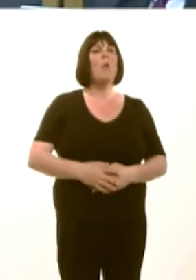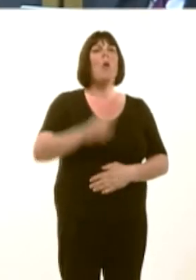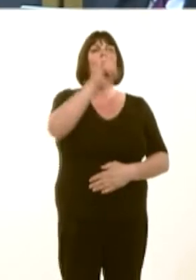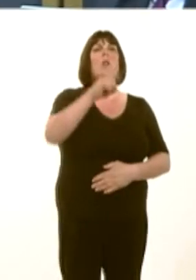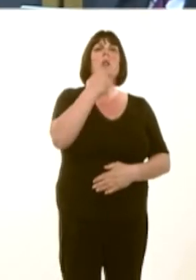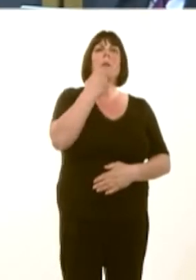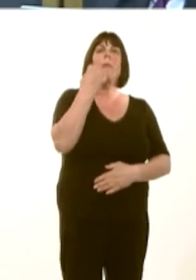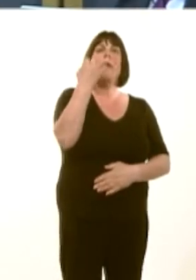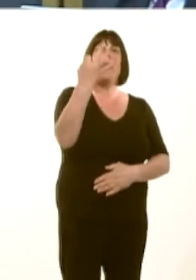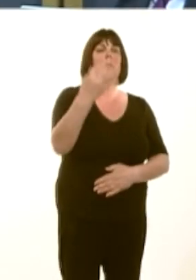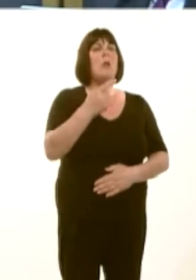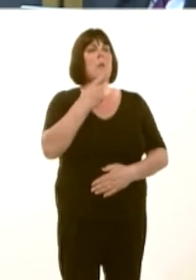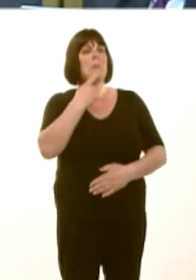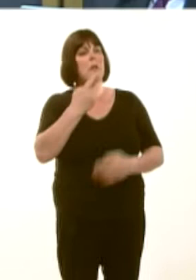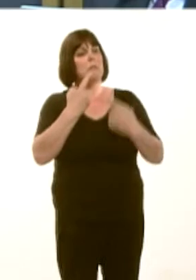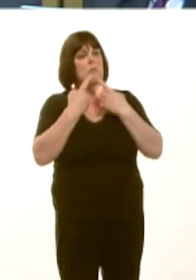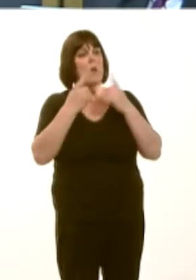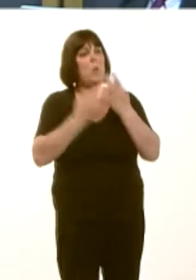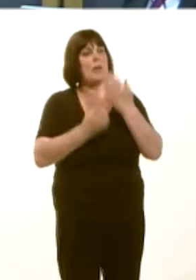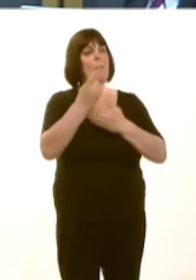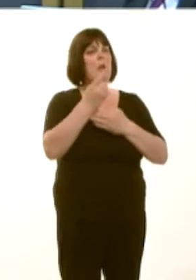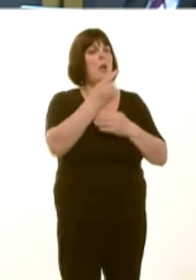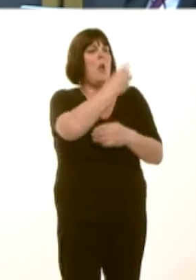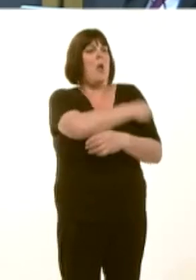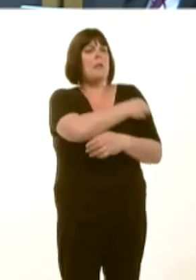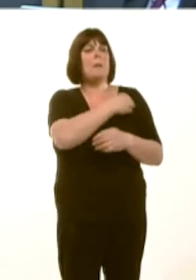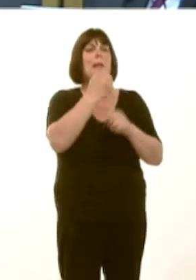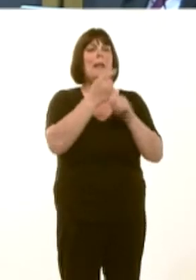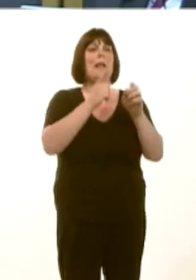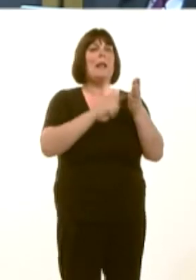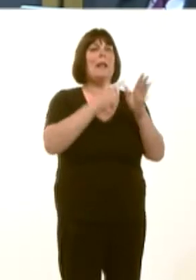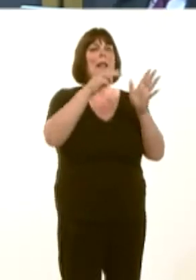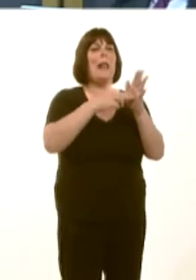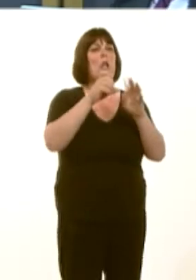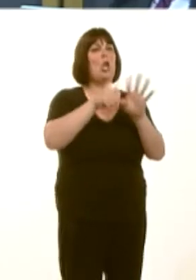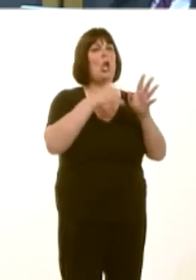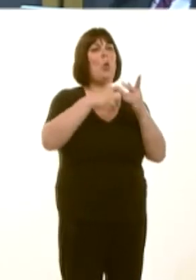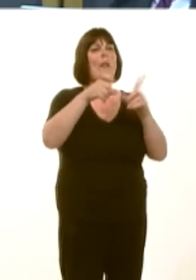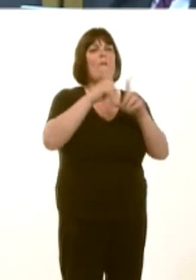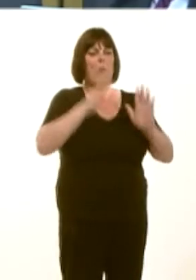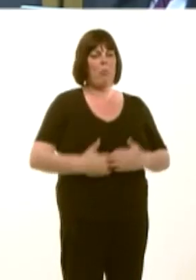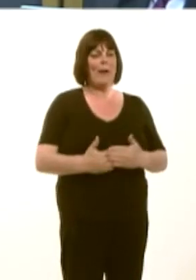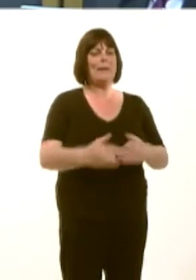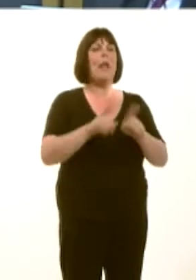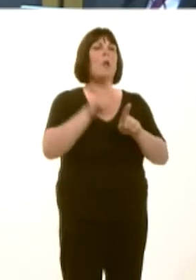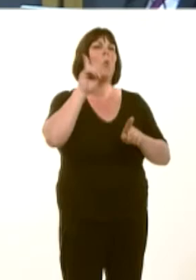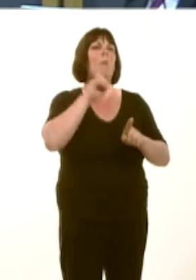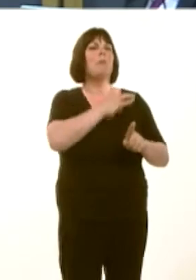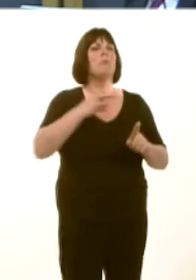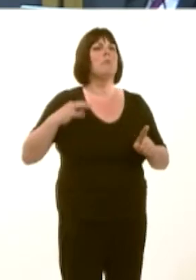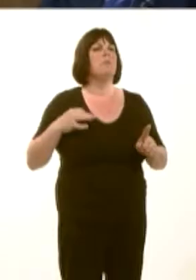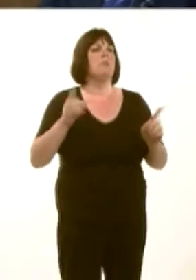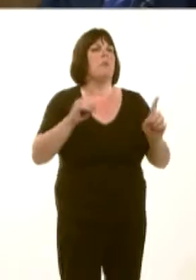on obstetrics and gynaecology services at Ysbyty Glan Clwyd, please? Well, I expect Betsy Cadwallader, the University Health Board, to take any necessary action to